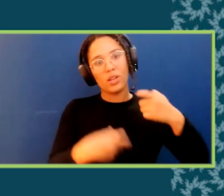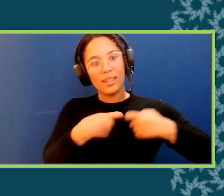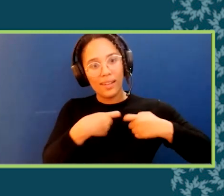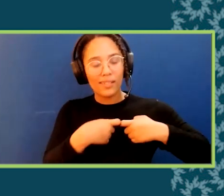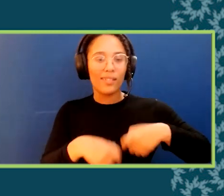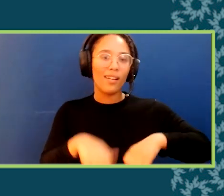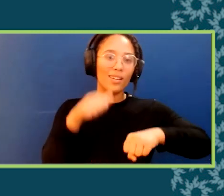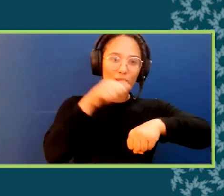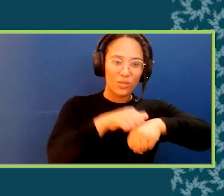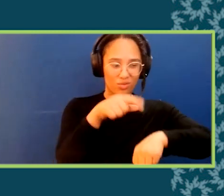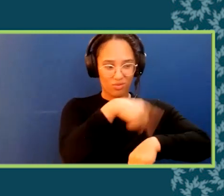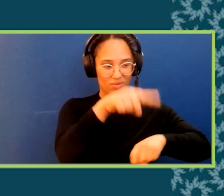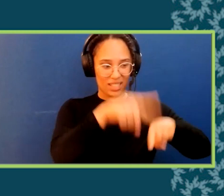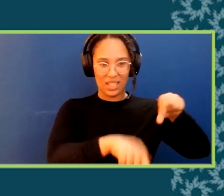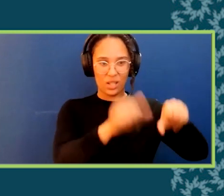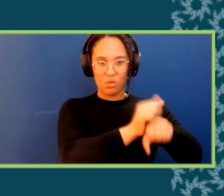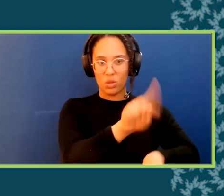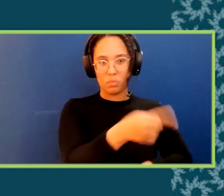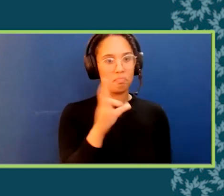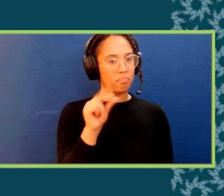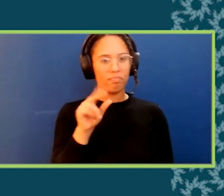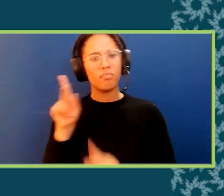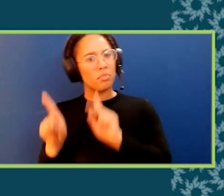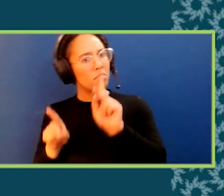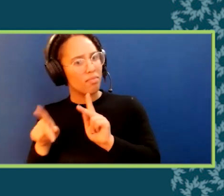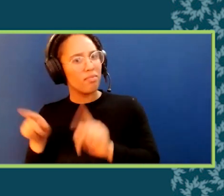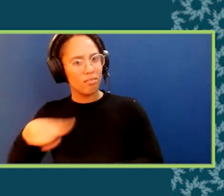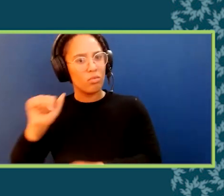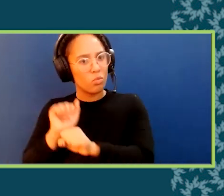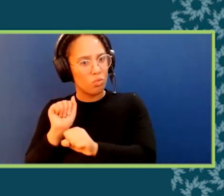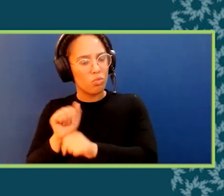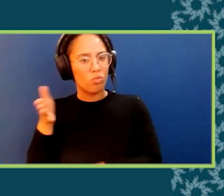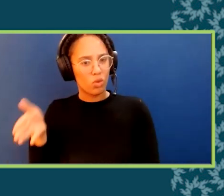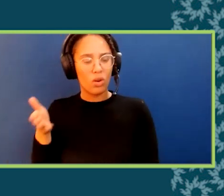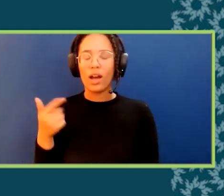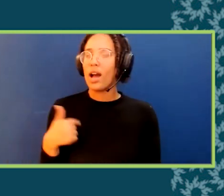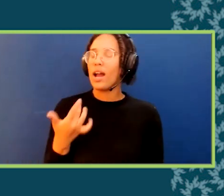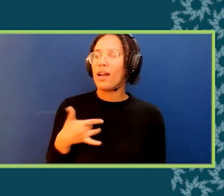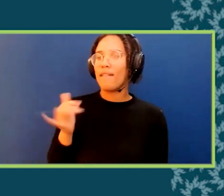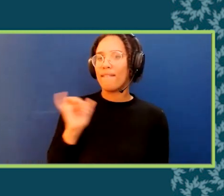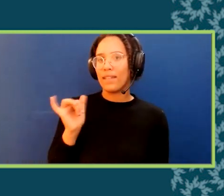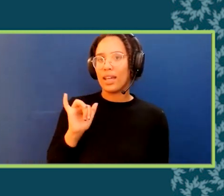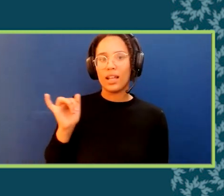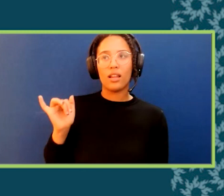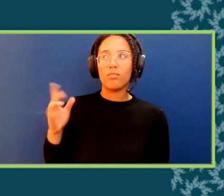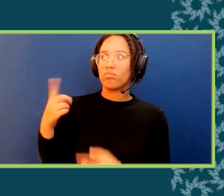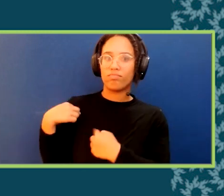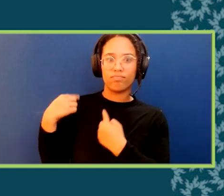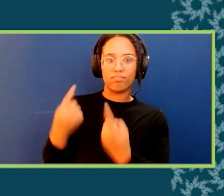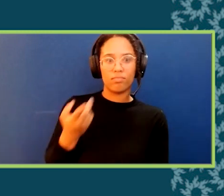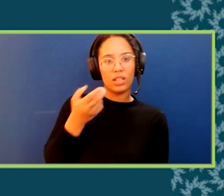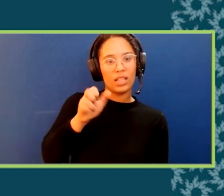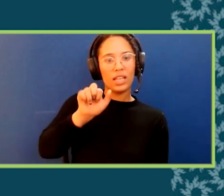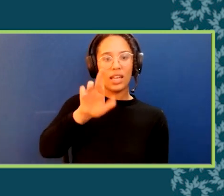work. And I feel like for so long, HR was like relegated to